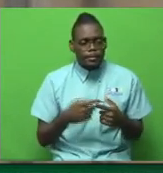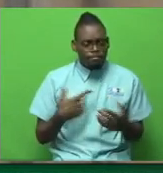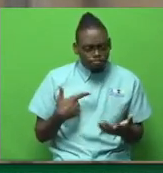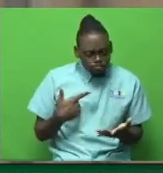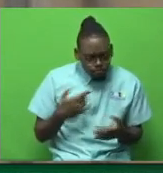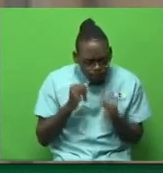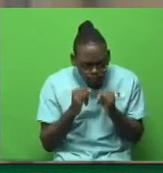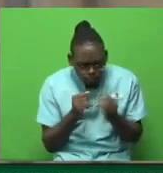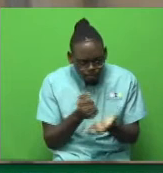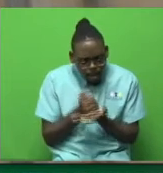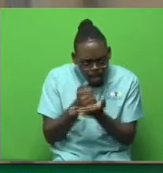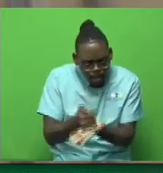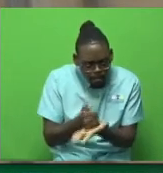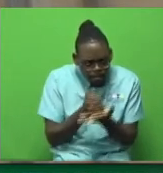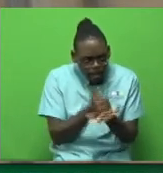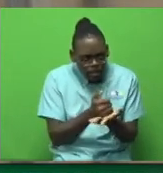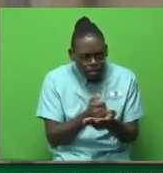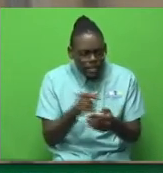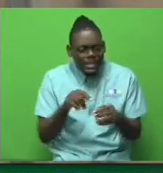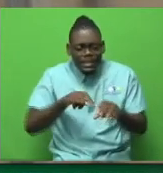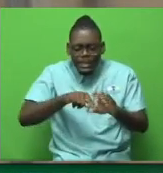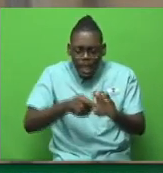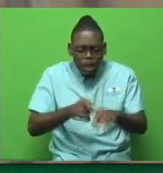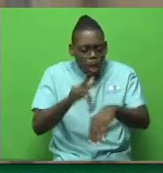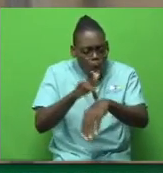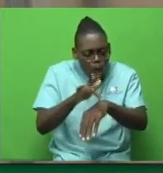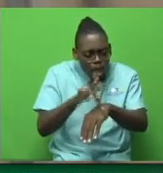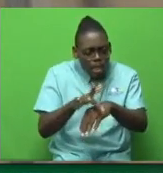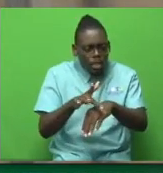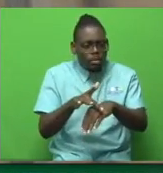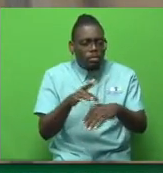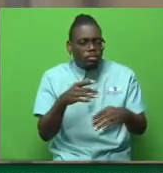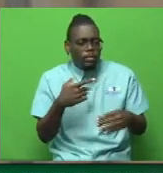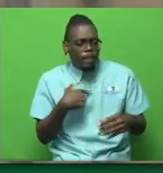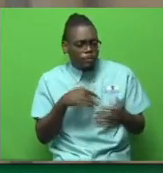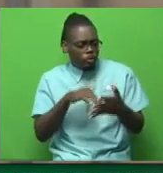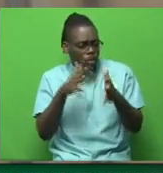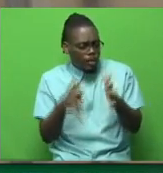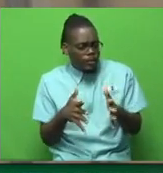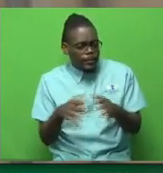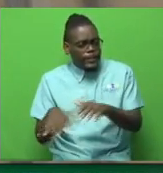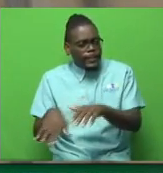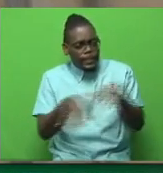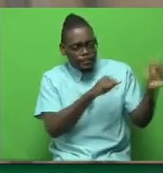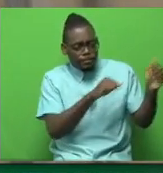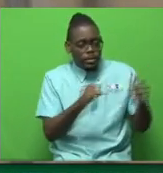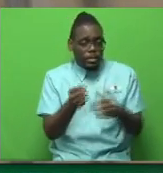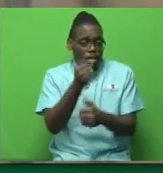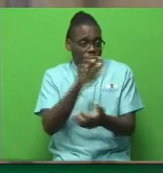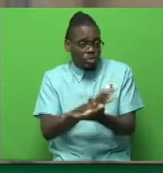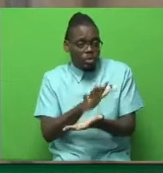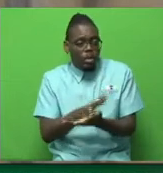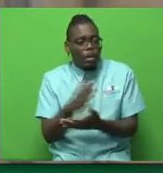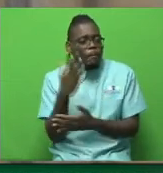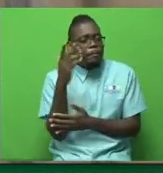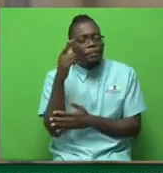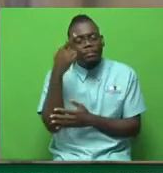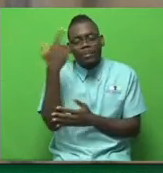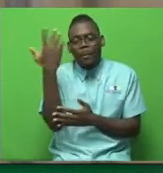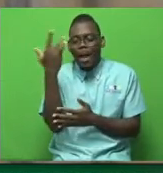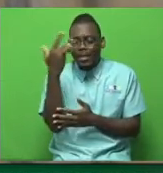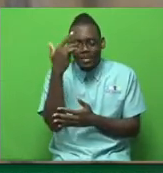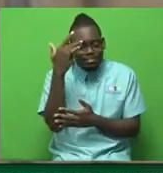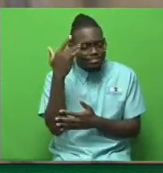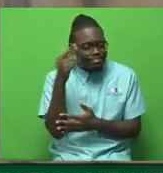because we lose students from a secondary school system who feel they have no hope they're not engaged and the school has no relevance to their